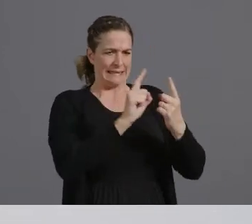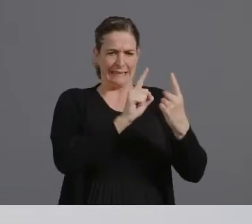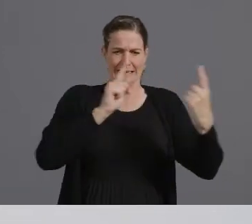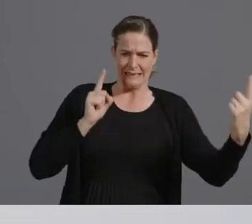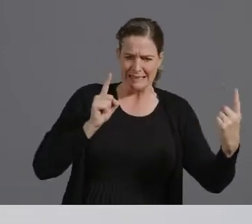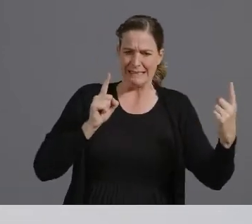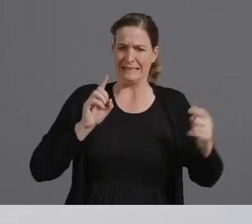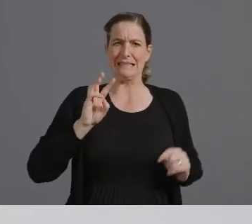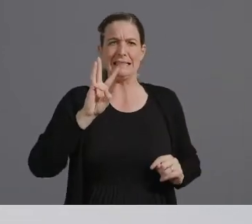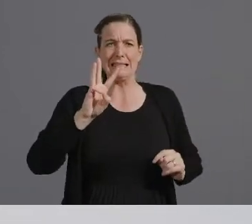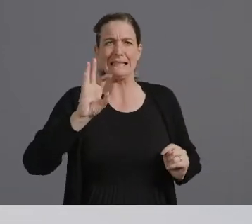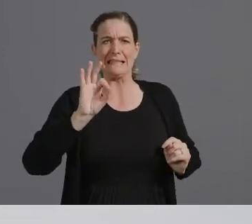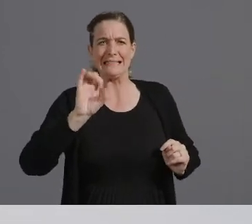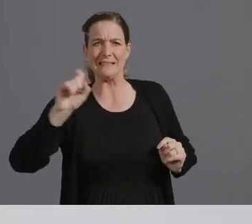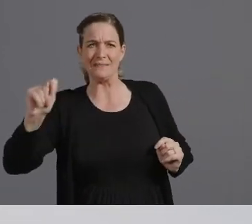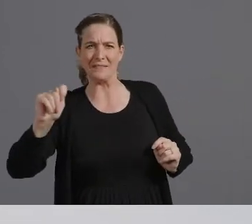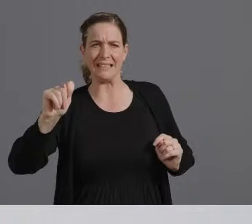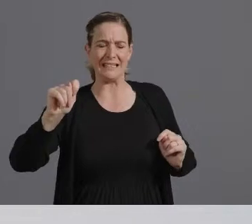their